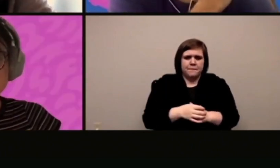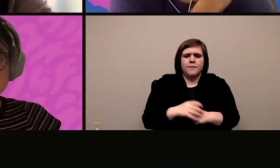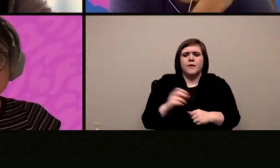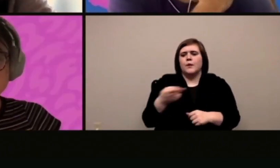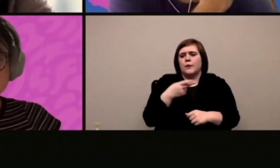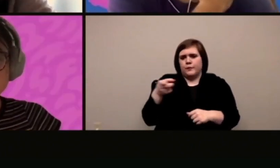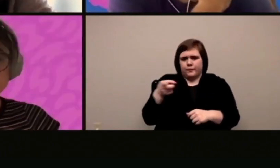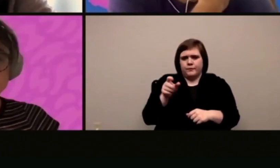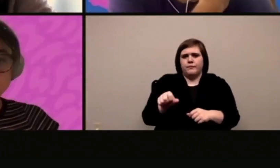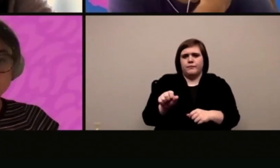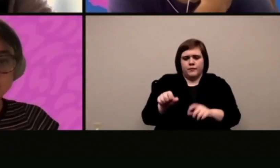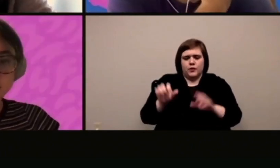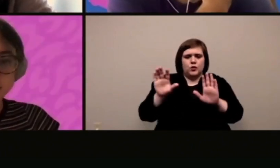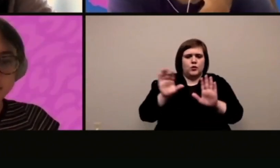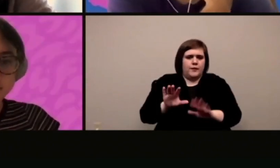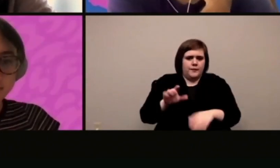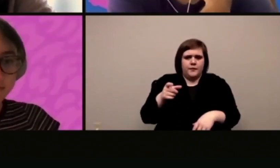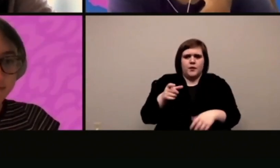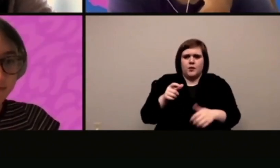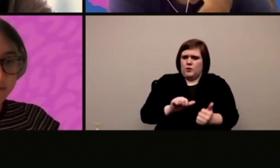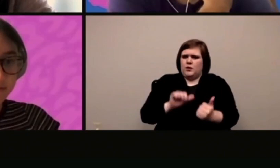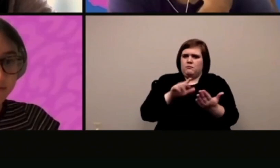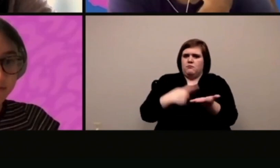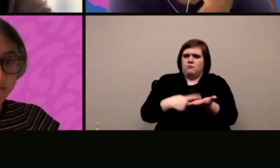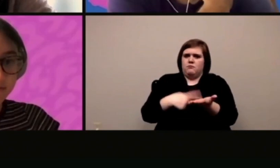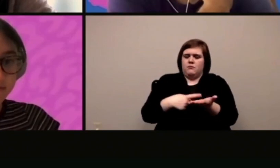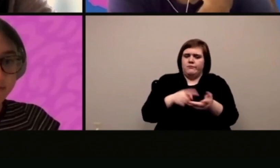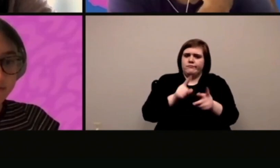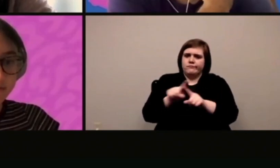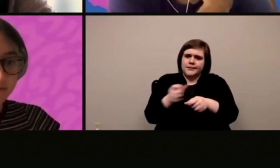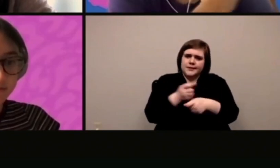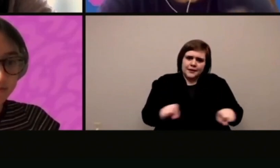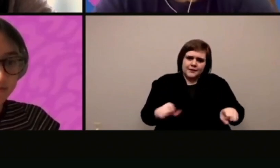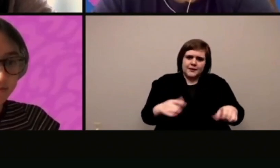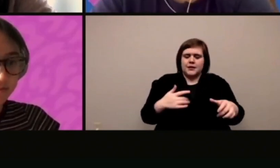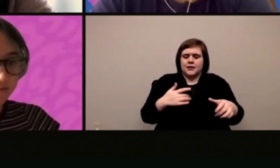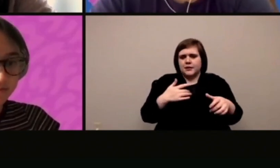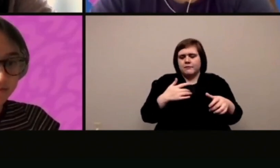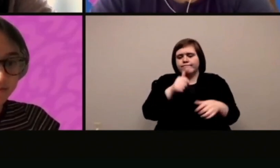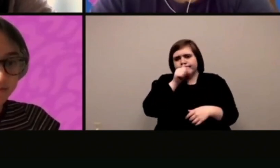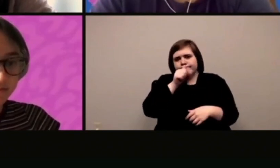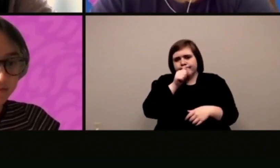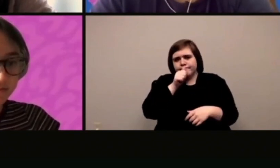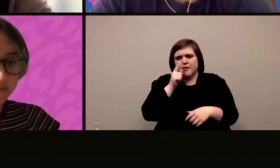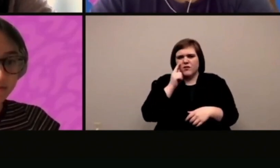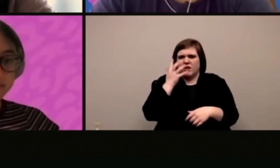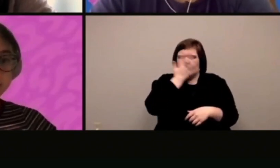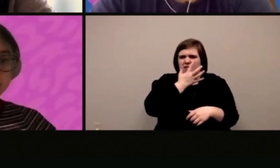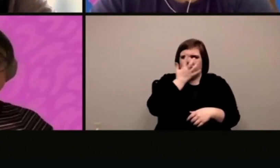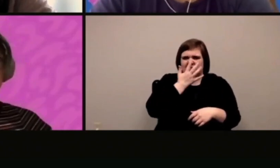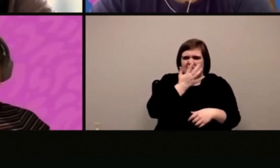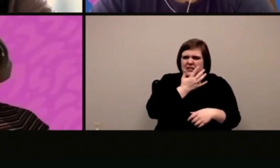Great. So we do address stuff about safety and privacy on the face sensing page.